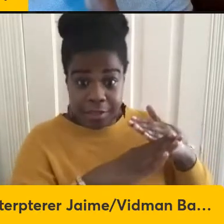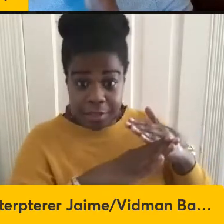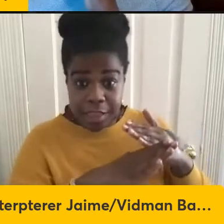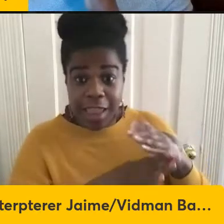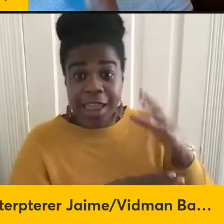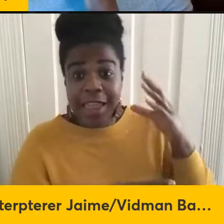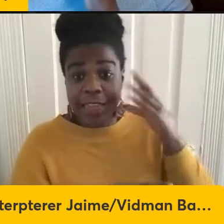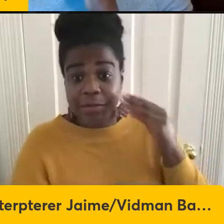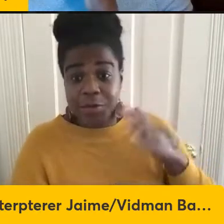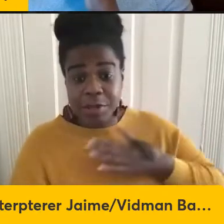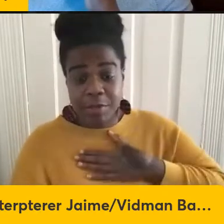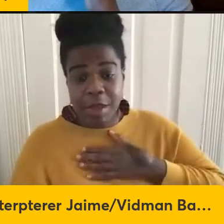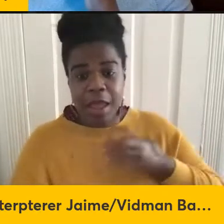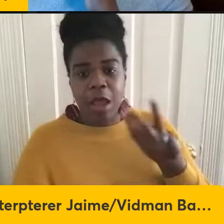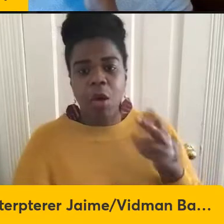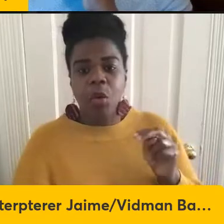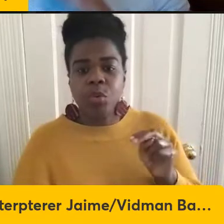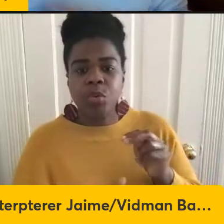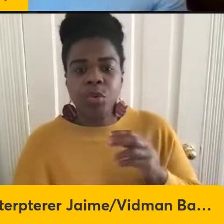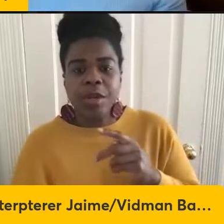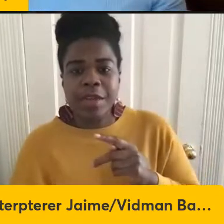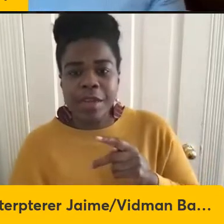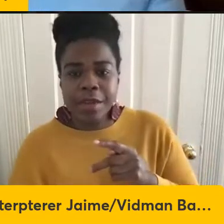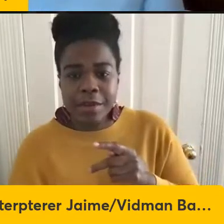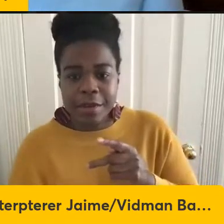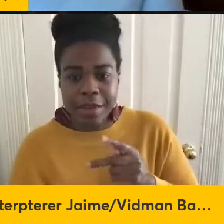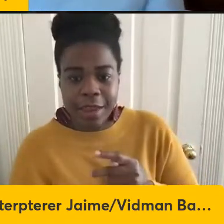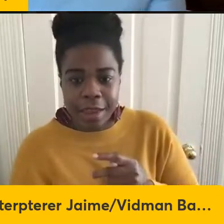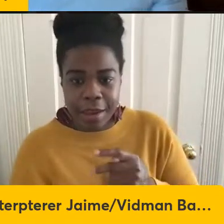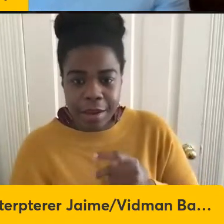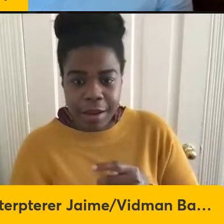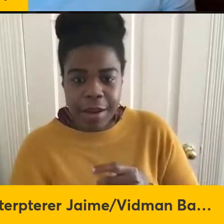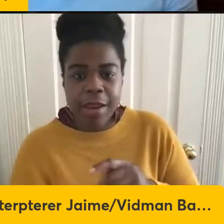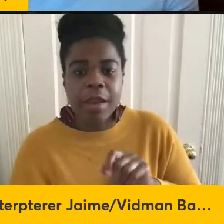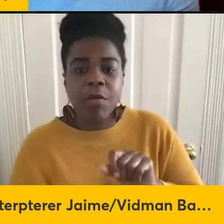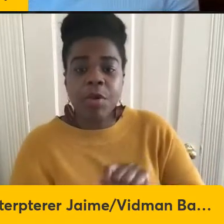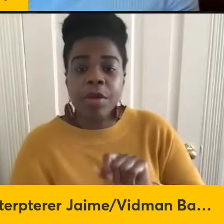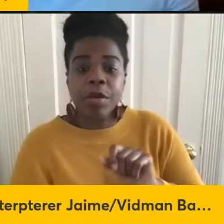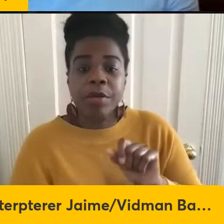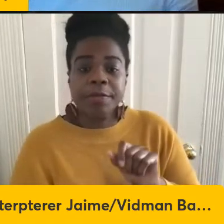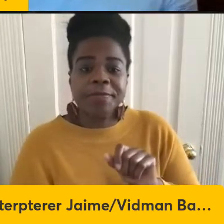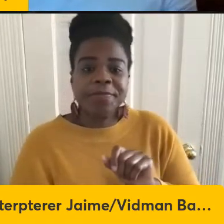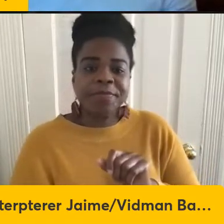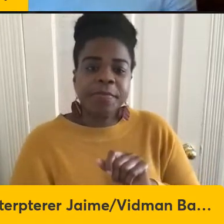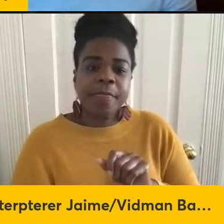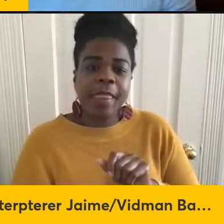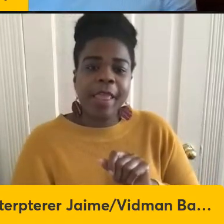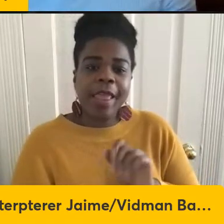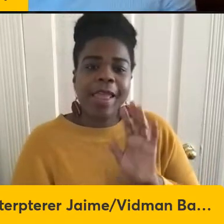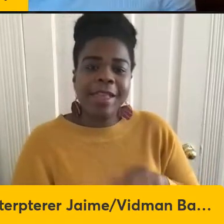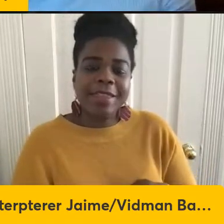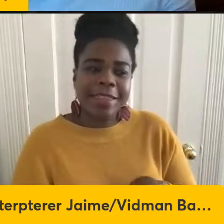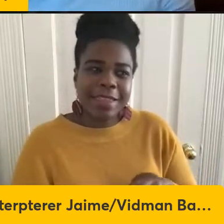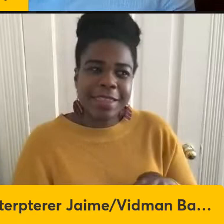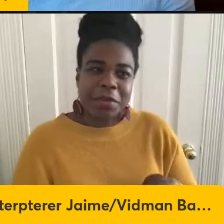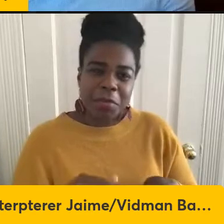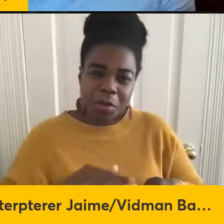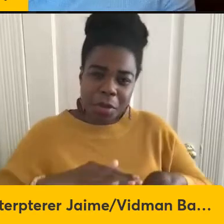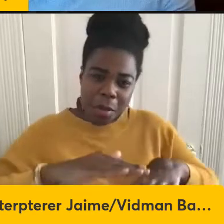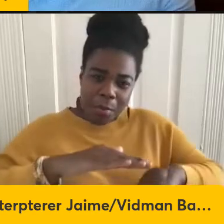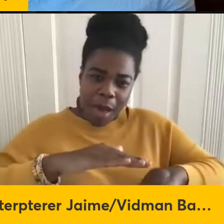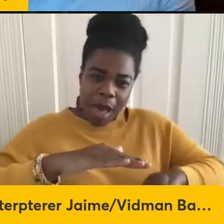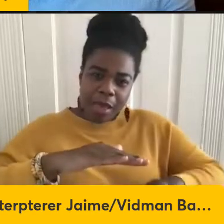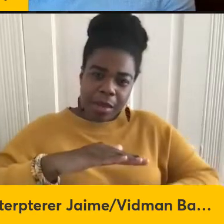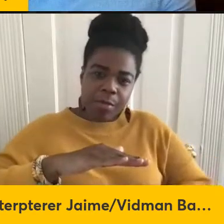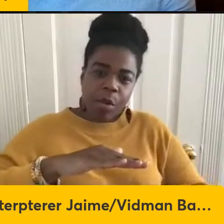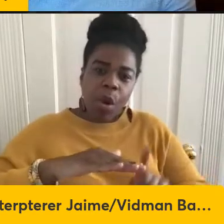care, and working on that. And I think it's almost like a bottom up approach where you